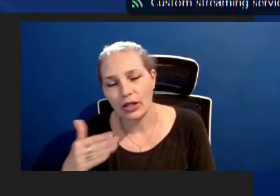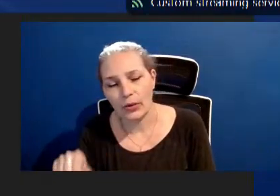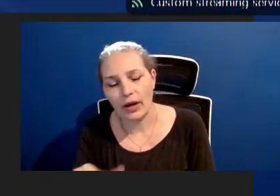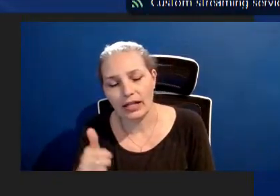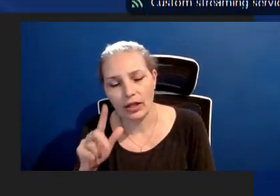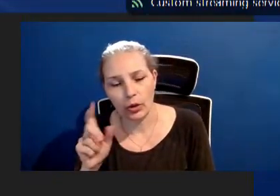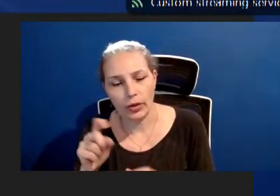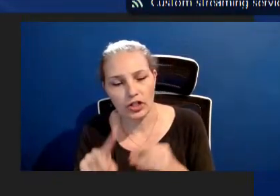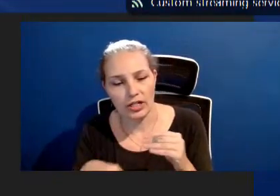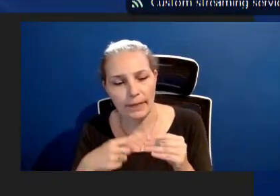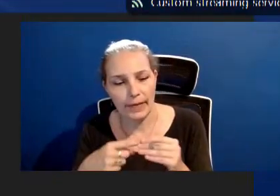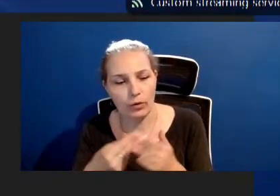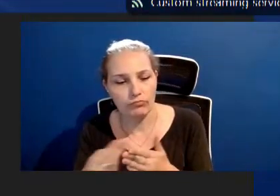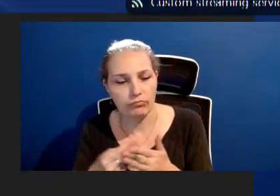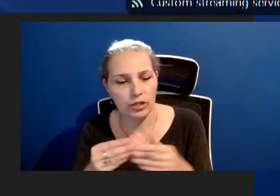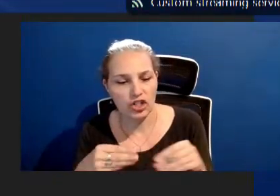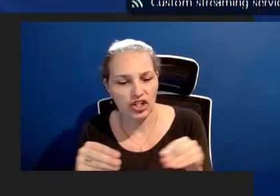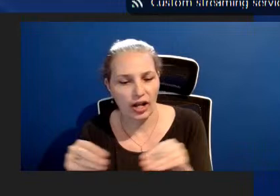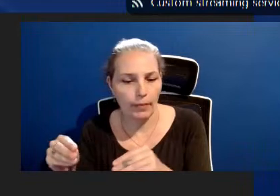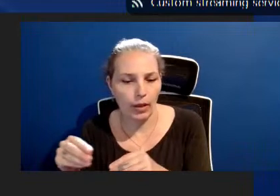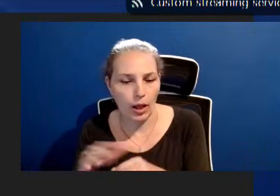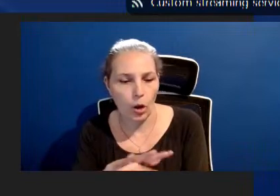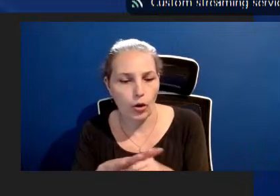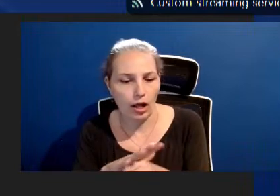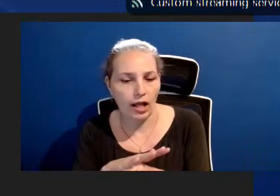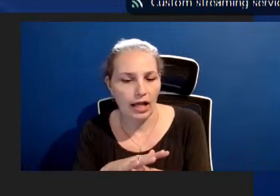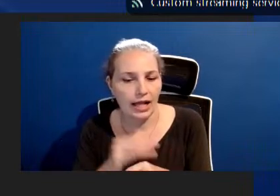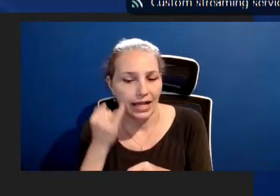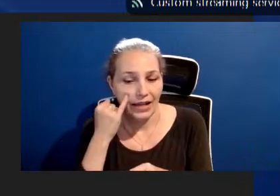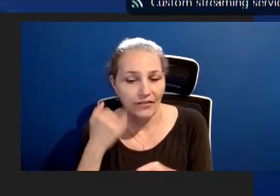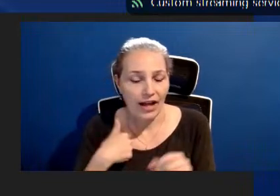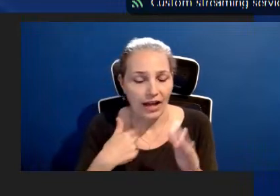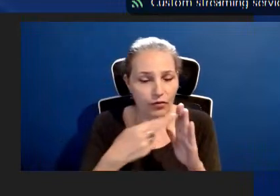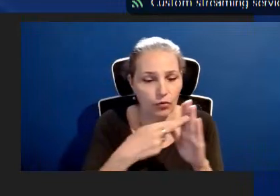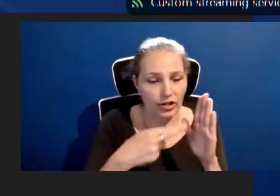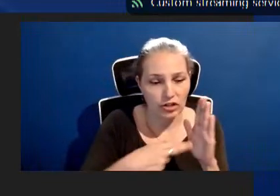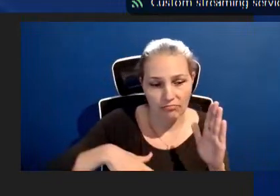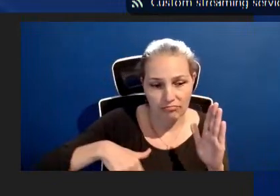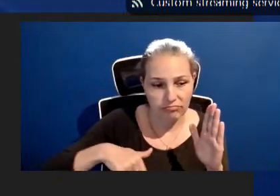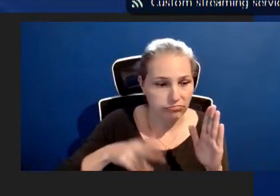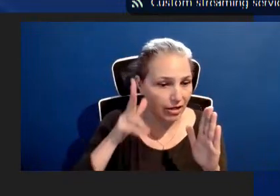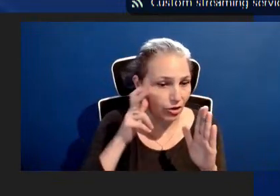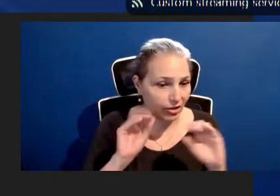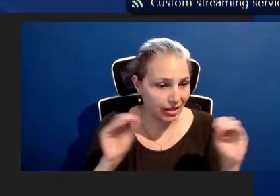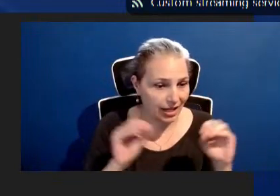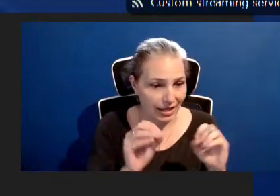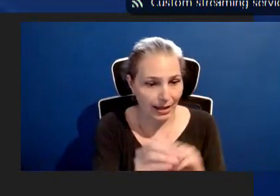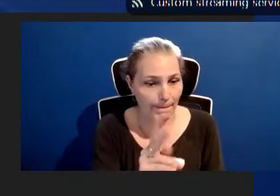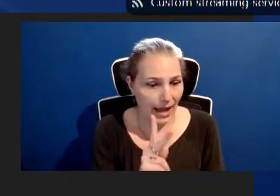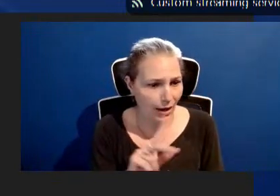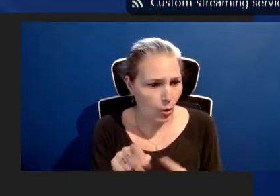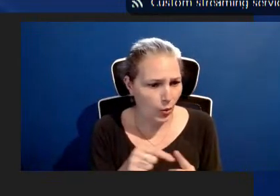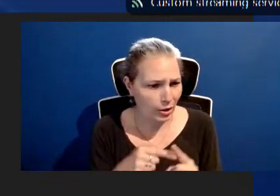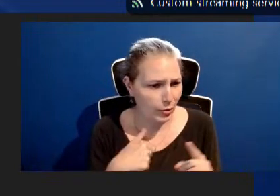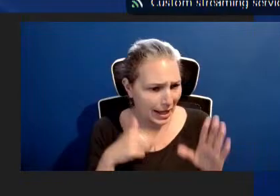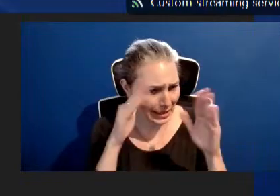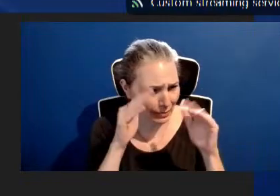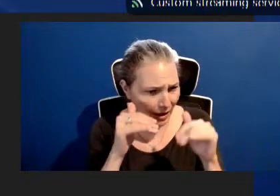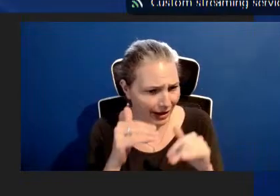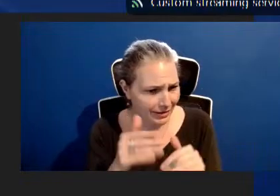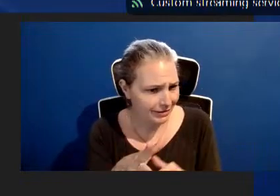Shop Local. If I have signed up but have not yet heard anything, when should I expect to hear